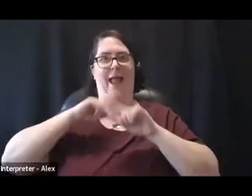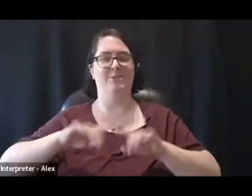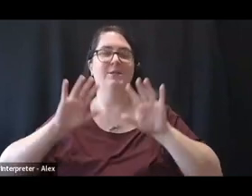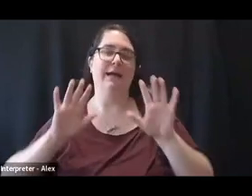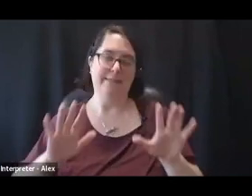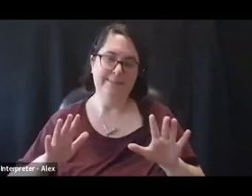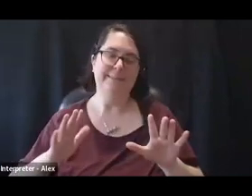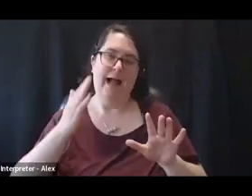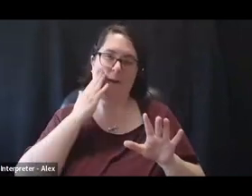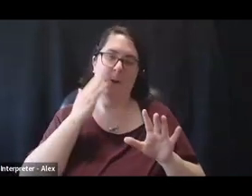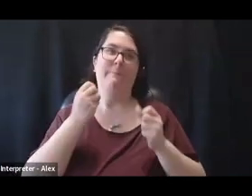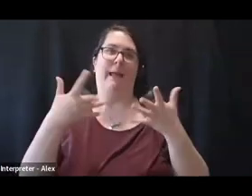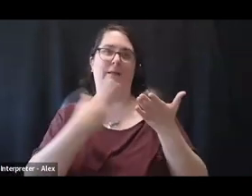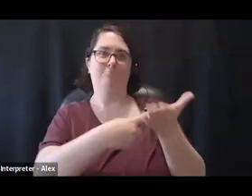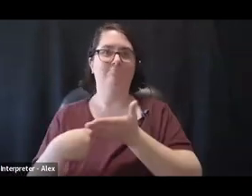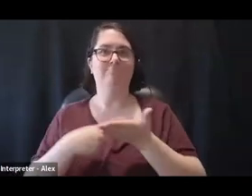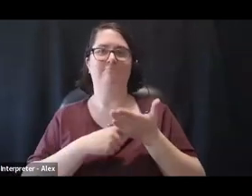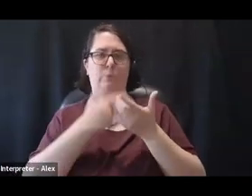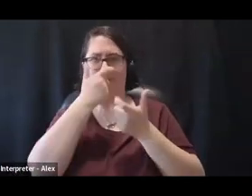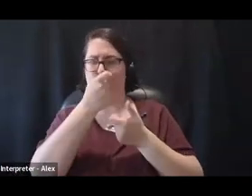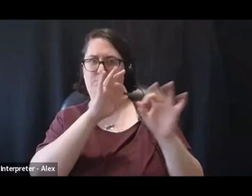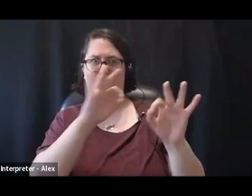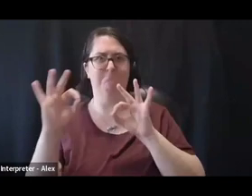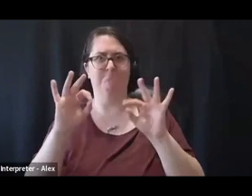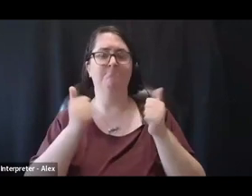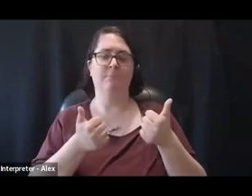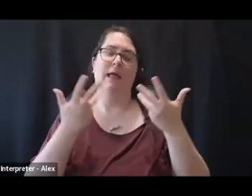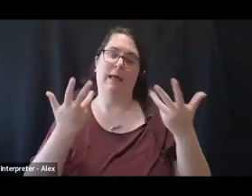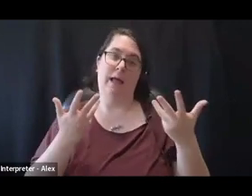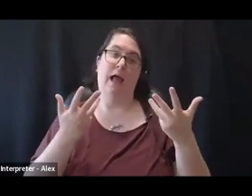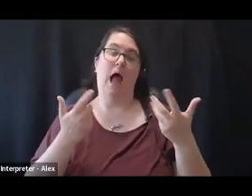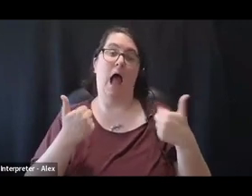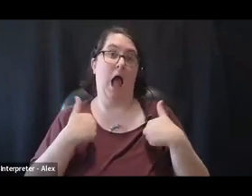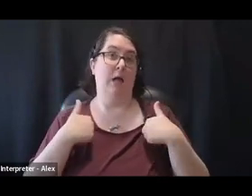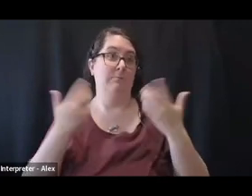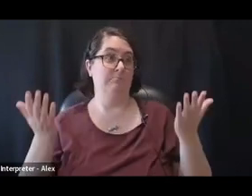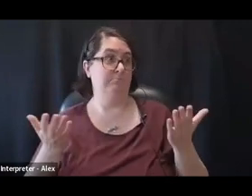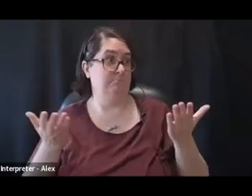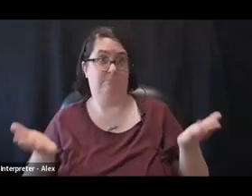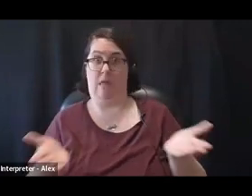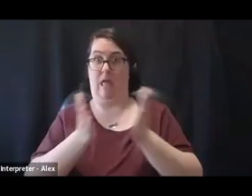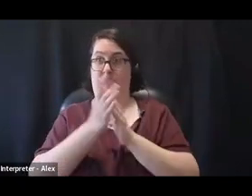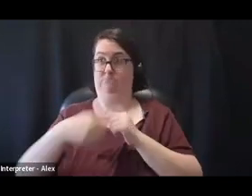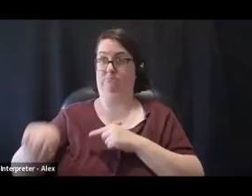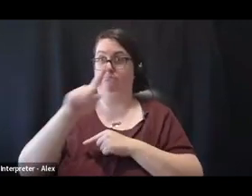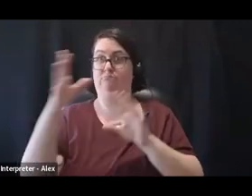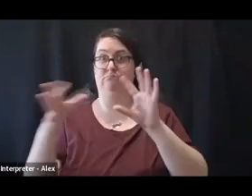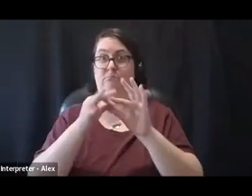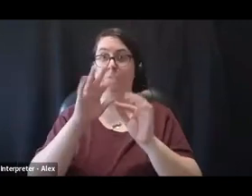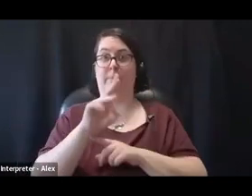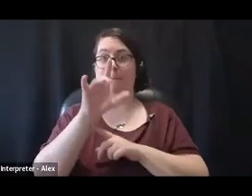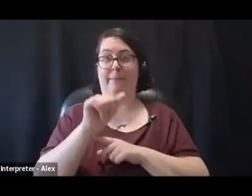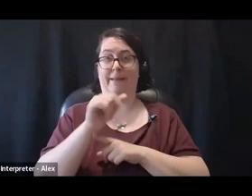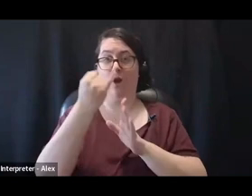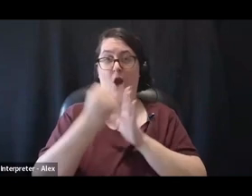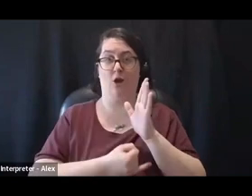unanswered and a lot of interesting insight and conversation in the chat, I really invite you to connect with the media arts sector